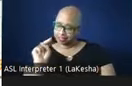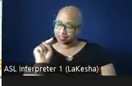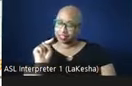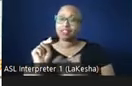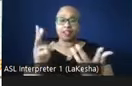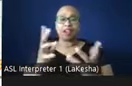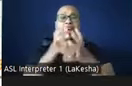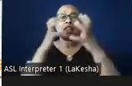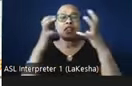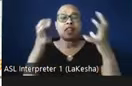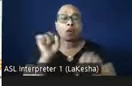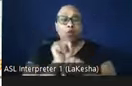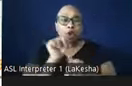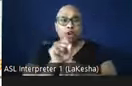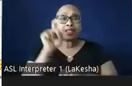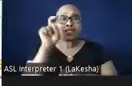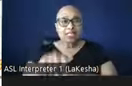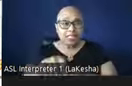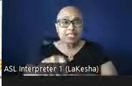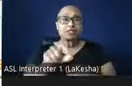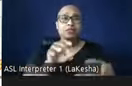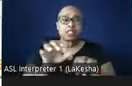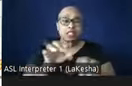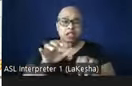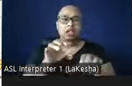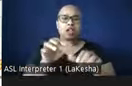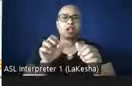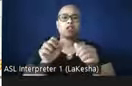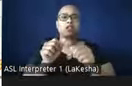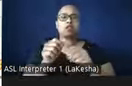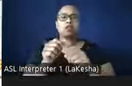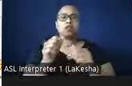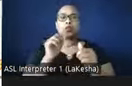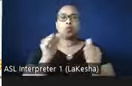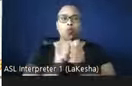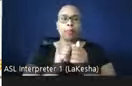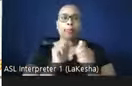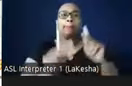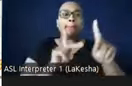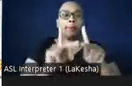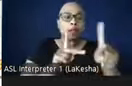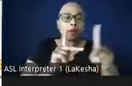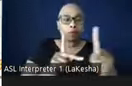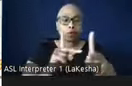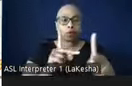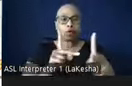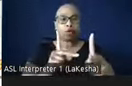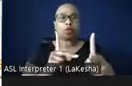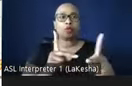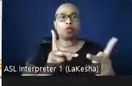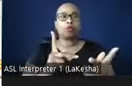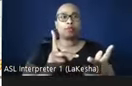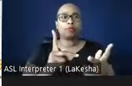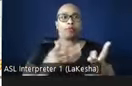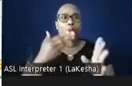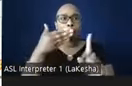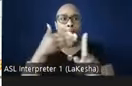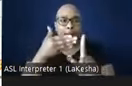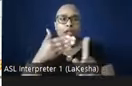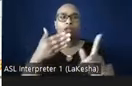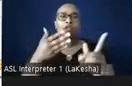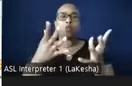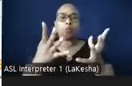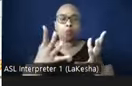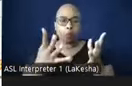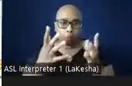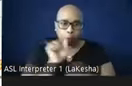hands. Really, this is where the work happens, the actual work happens. Of course, there's a great deal